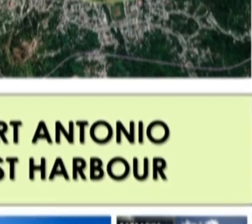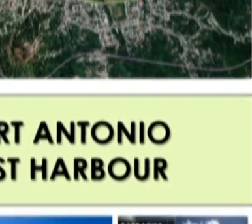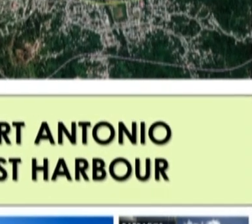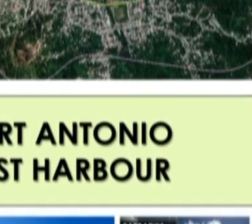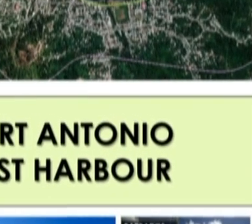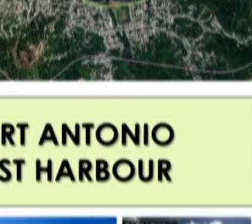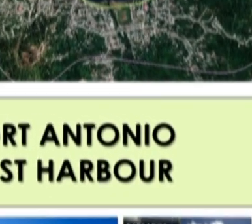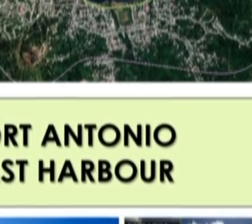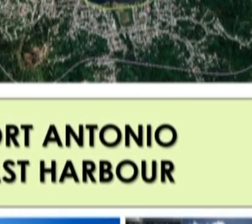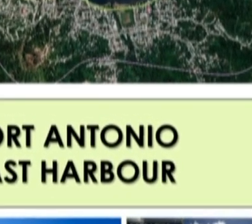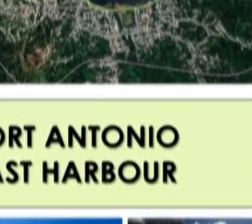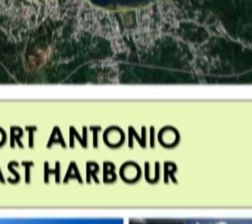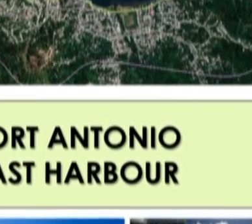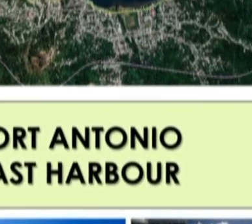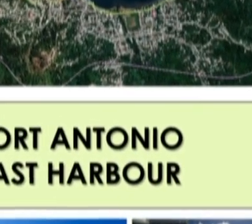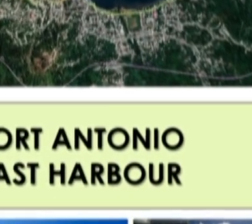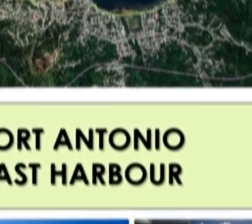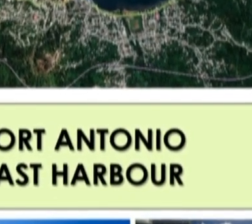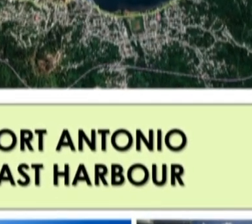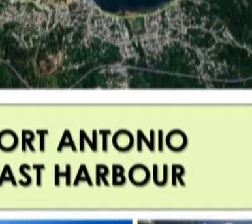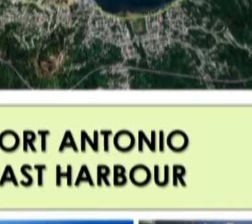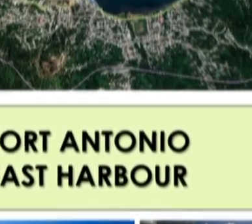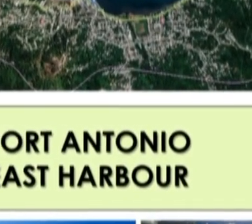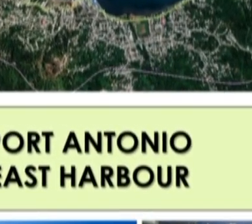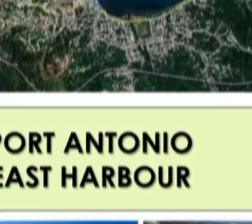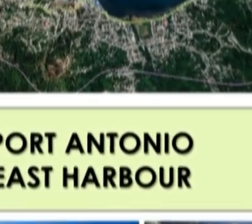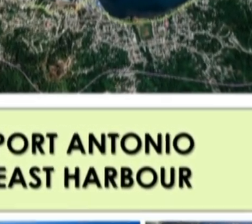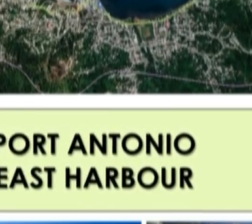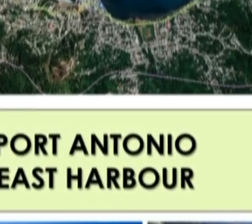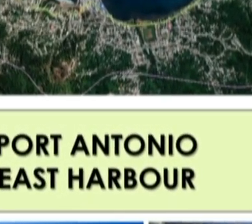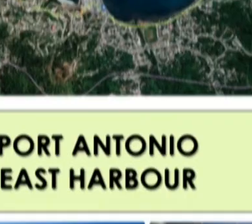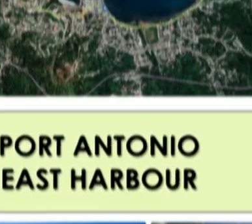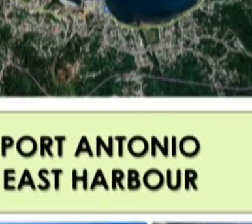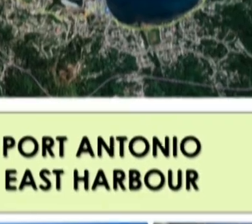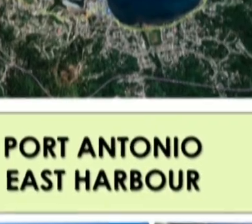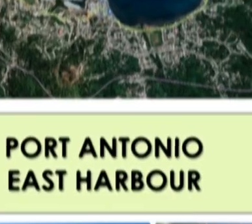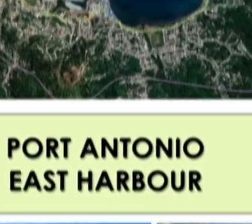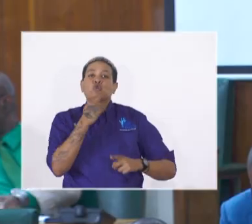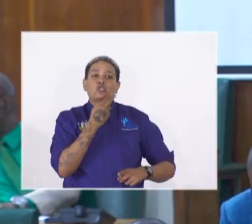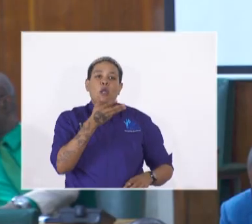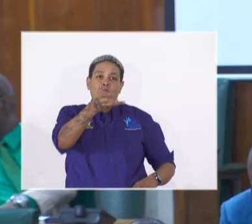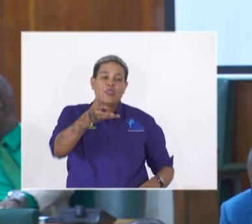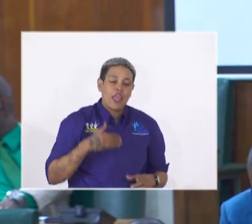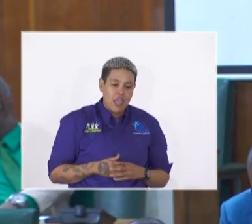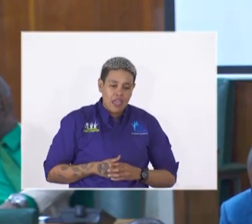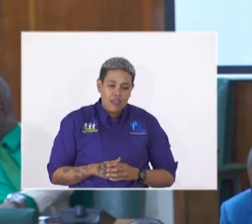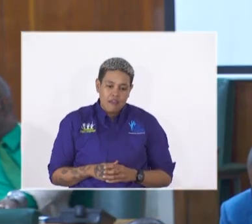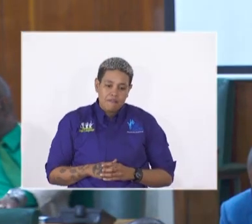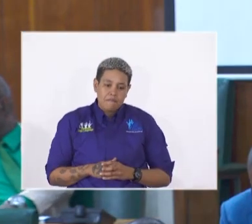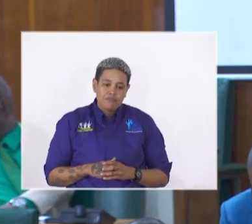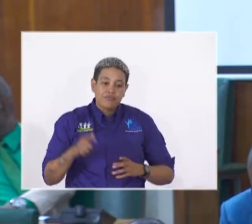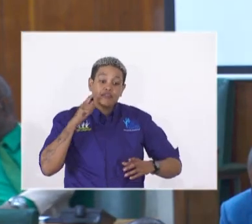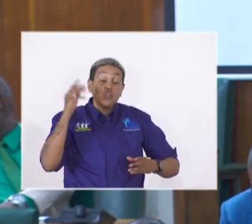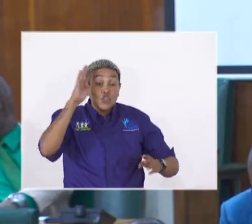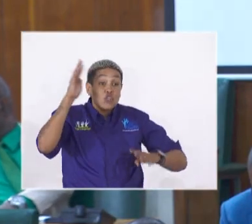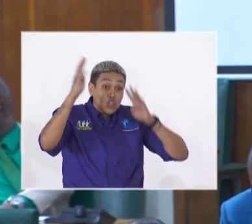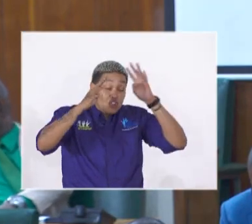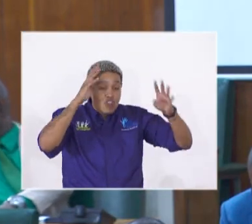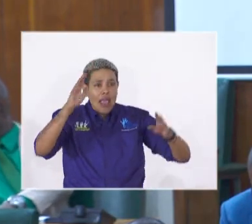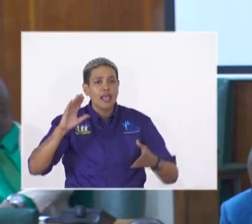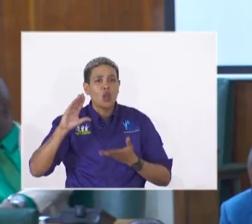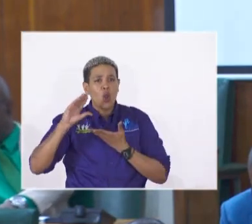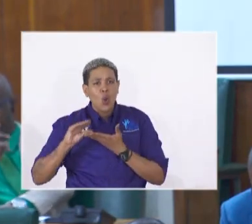construct appropriate hotels, resorts, residences, shops, galleries, and restaurants. The concept is to create a